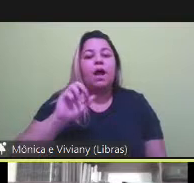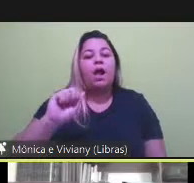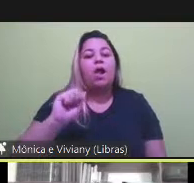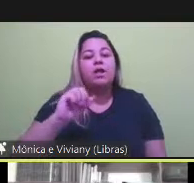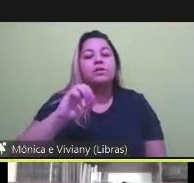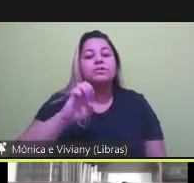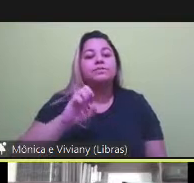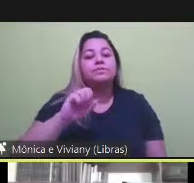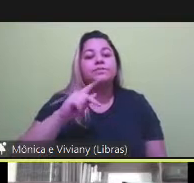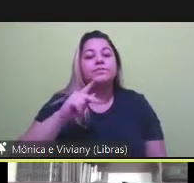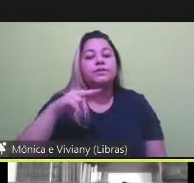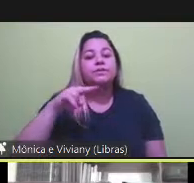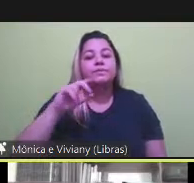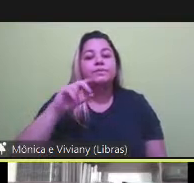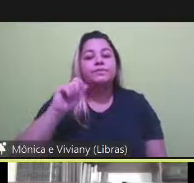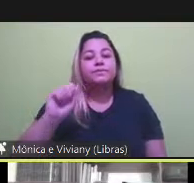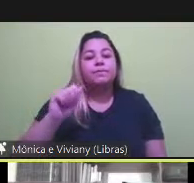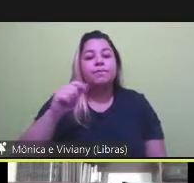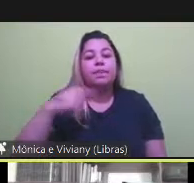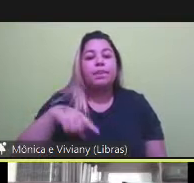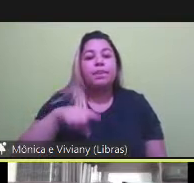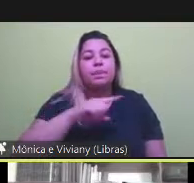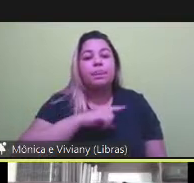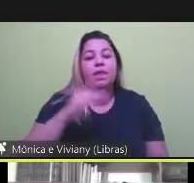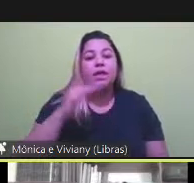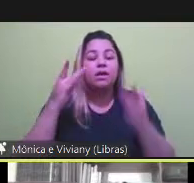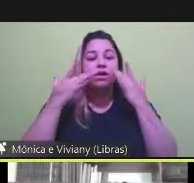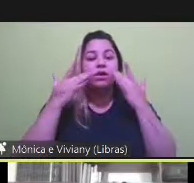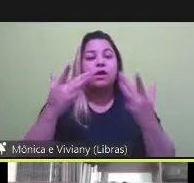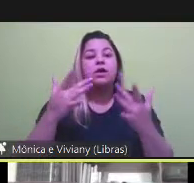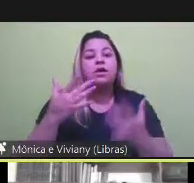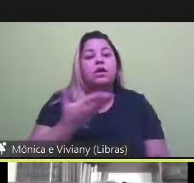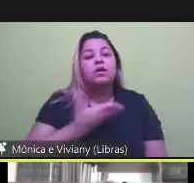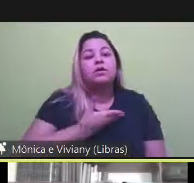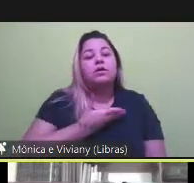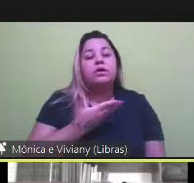la realizamos a media entre mi compañera Montserrat. And my